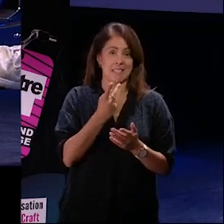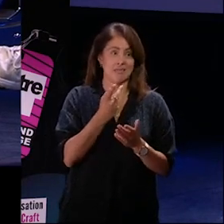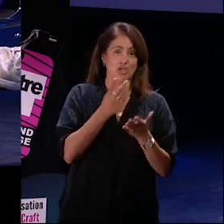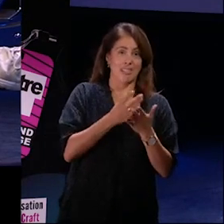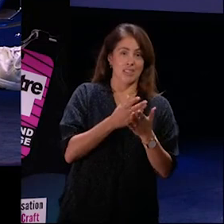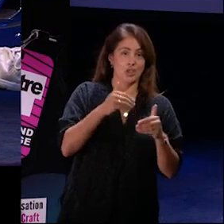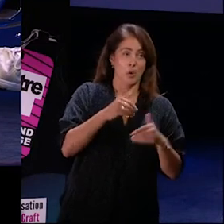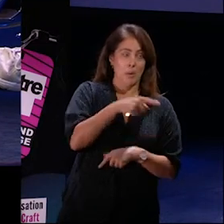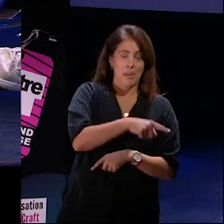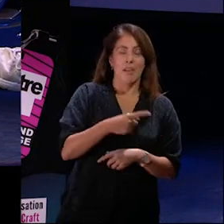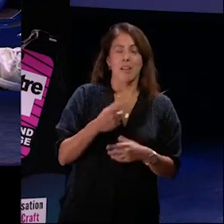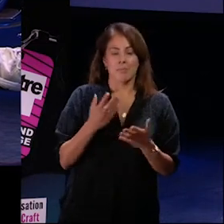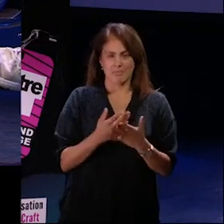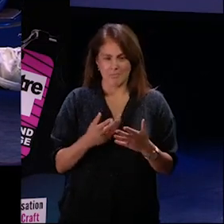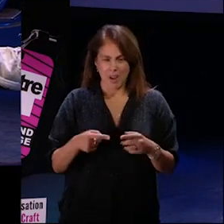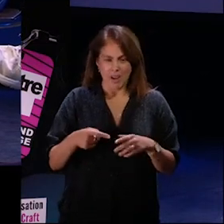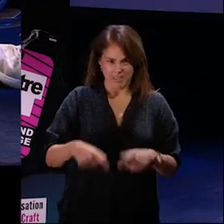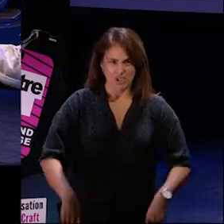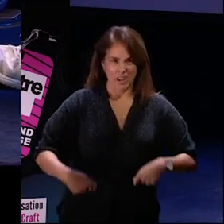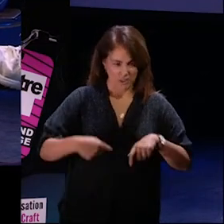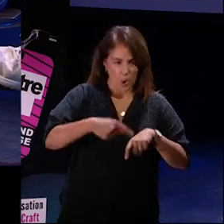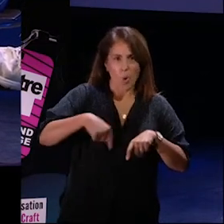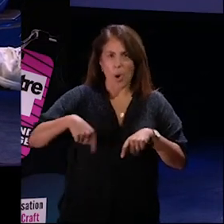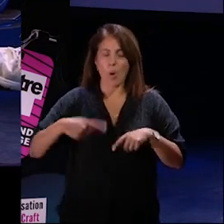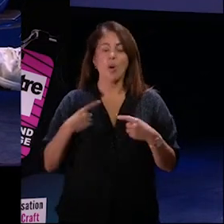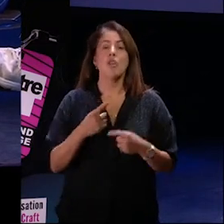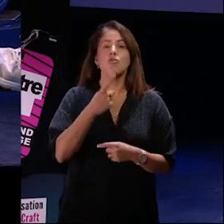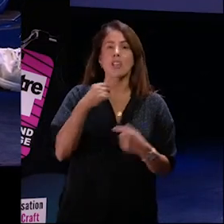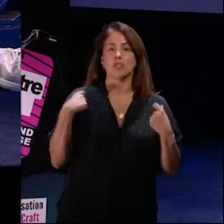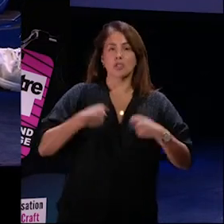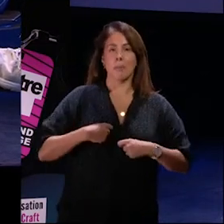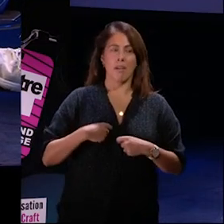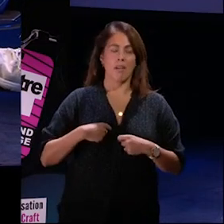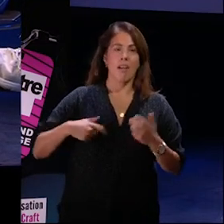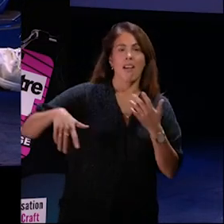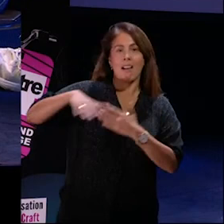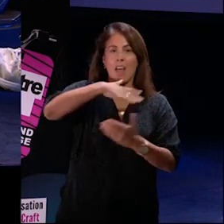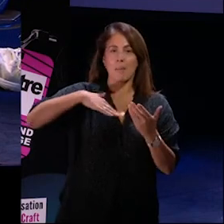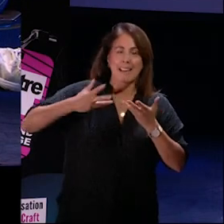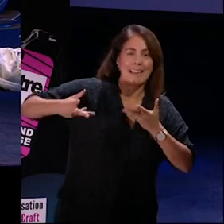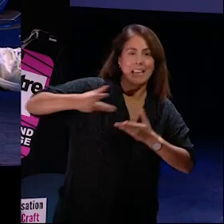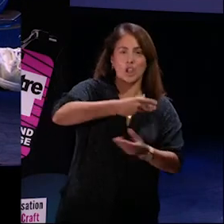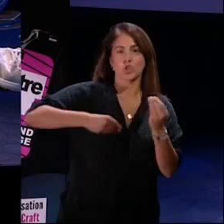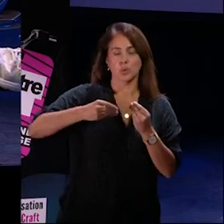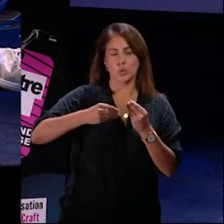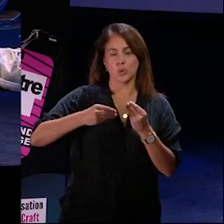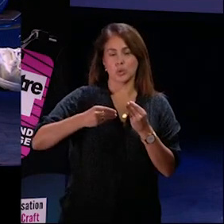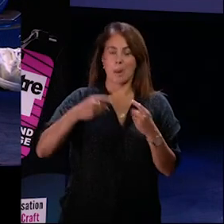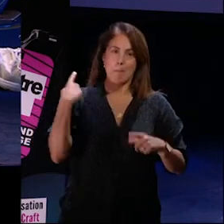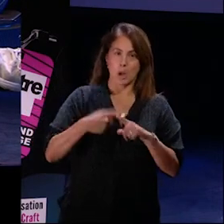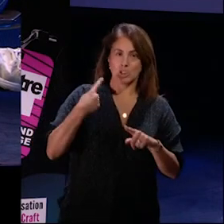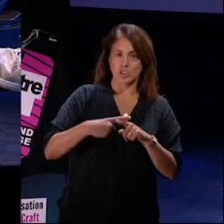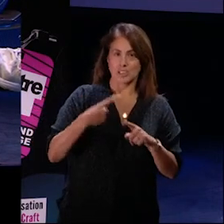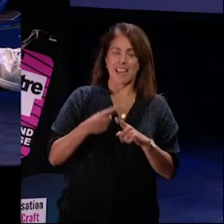of clothes, which explains the massive holes in the knees. A red jumper which says climate and ecological and climate emergency on it, which I printed at an